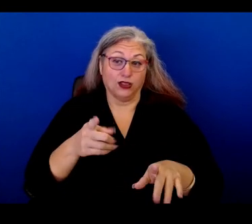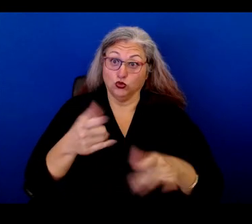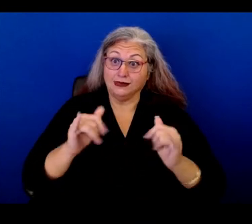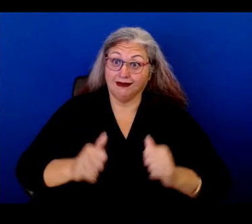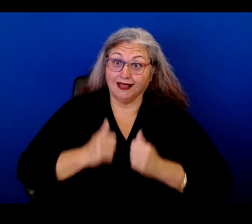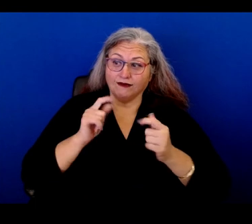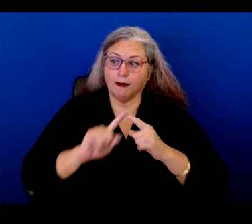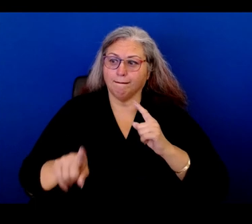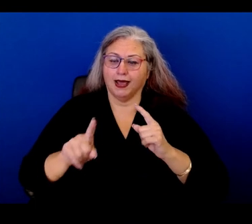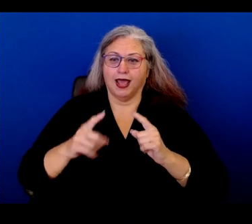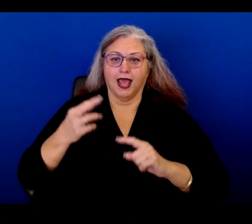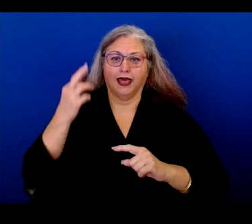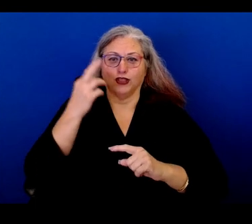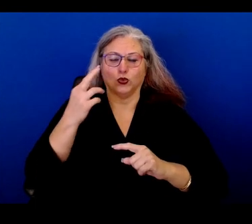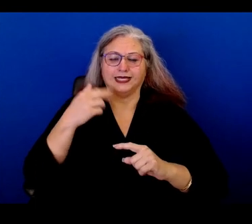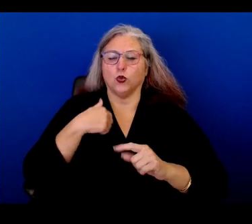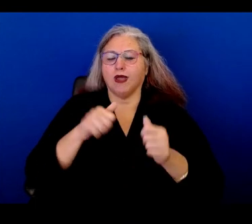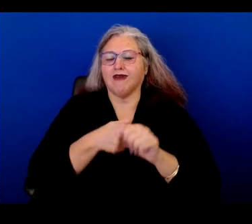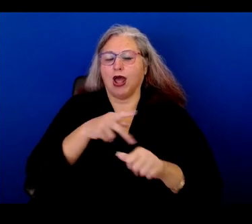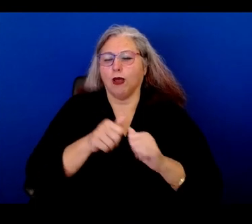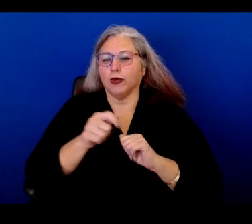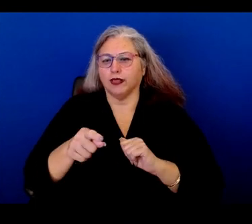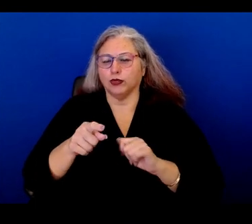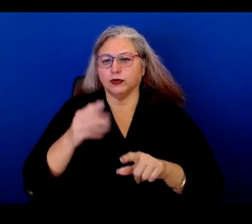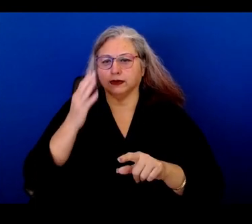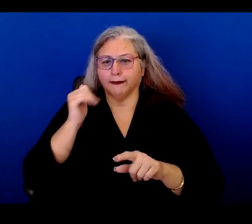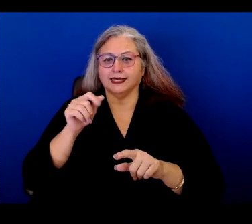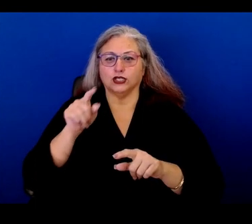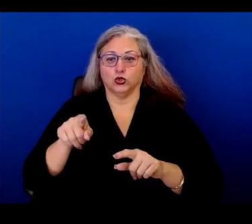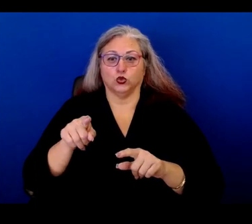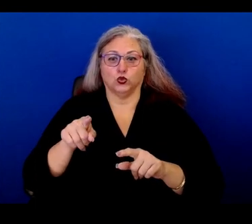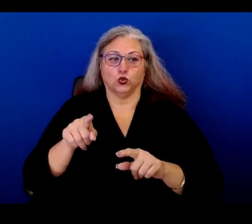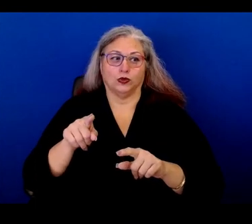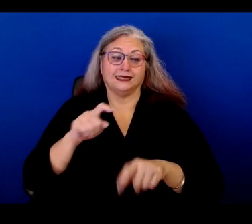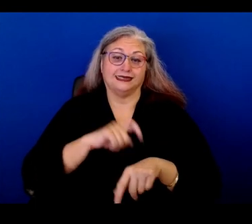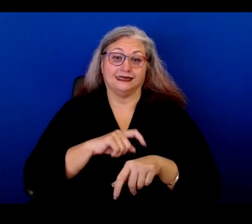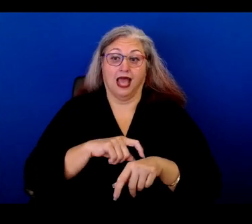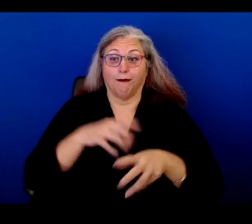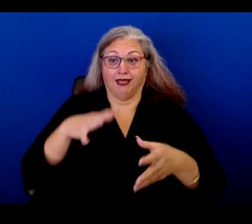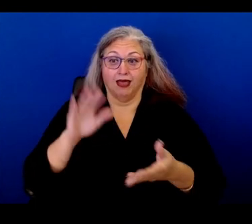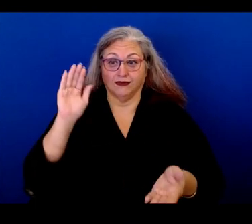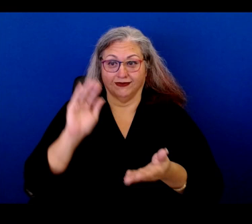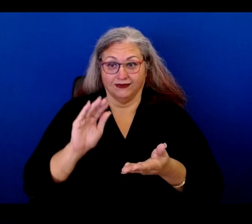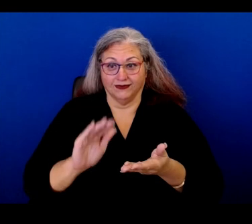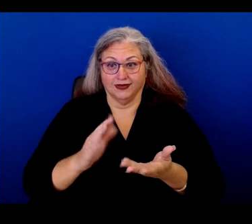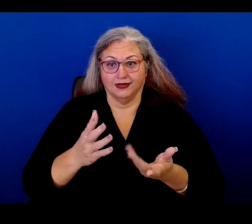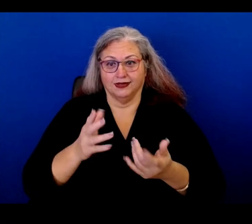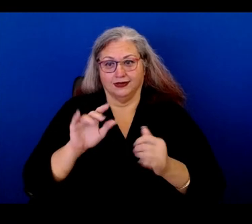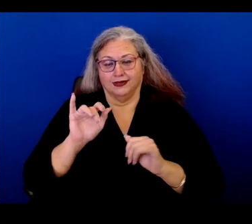also, the reason we're doing this follow-up is that you don't have as much time left. That is what you